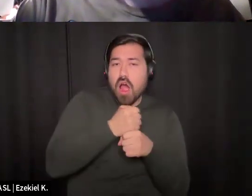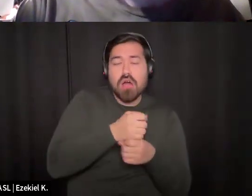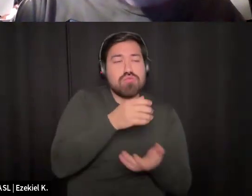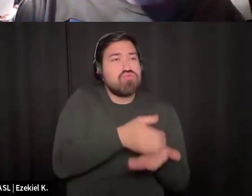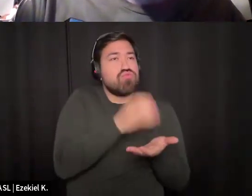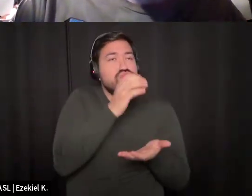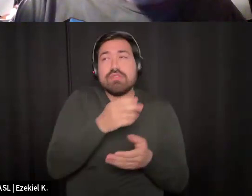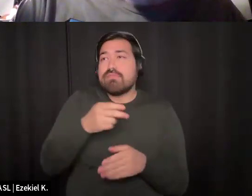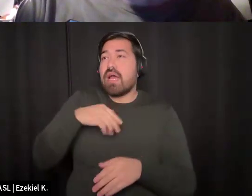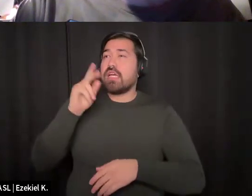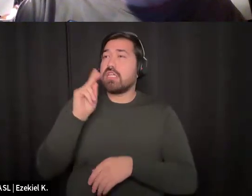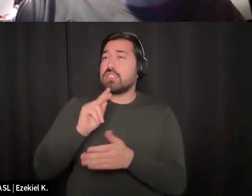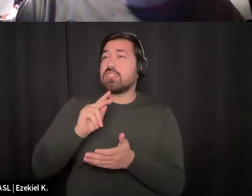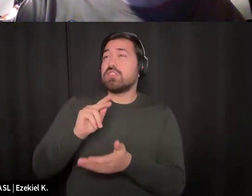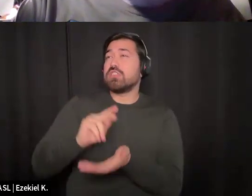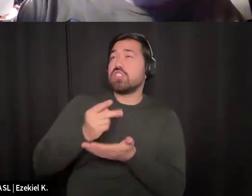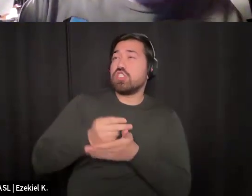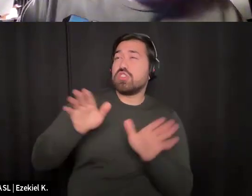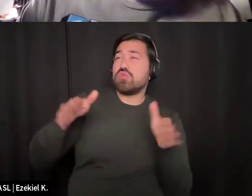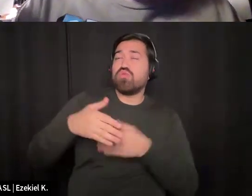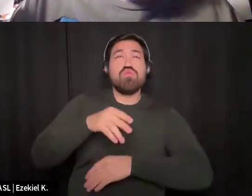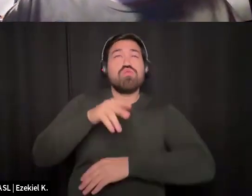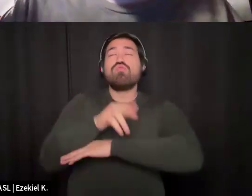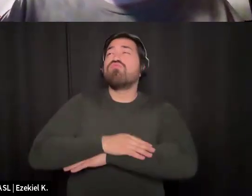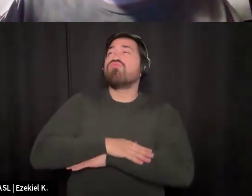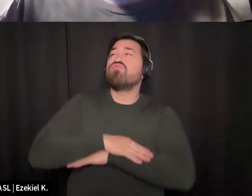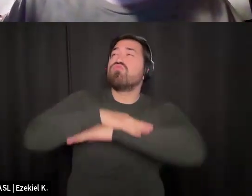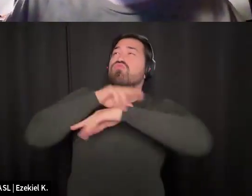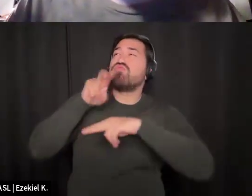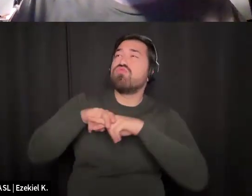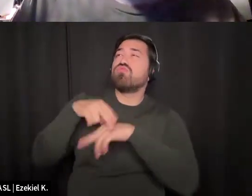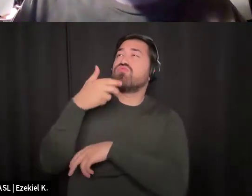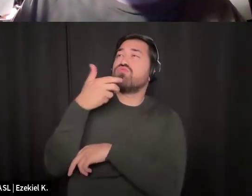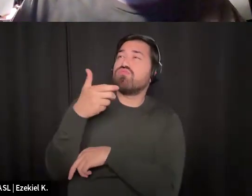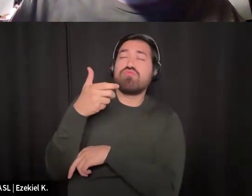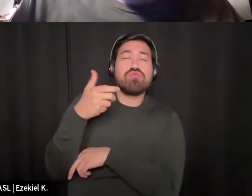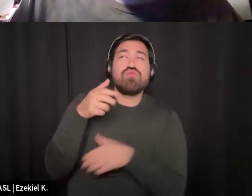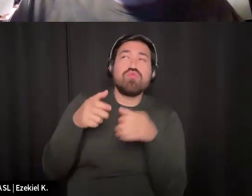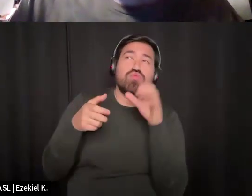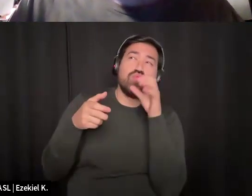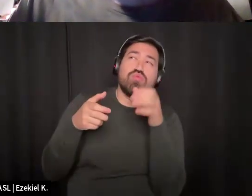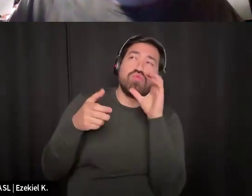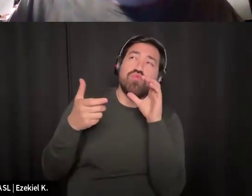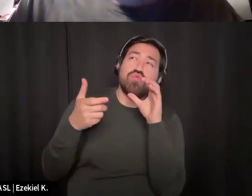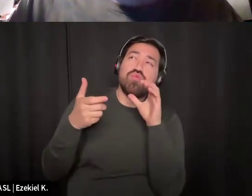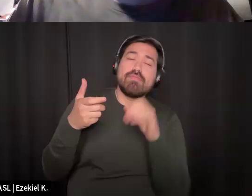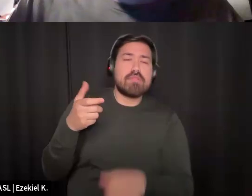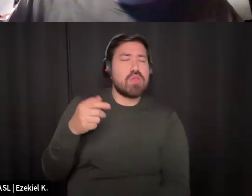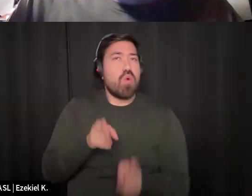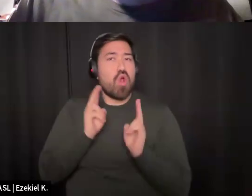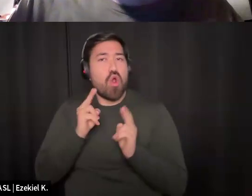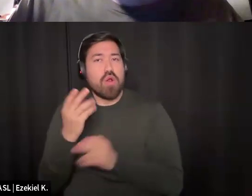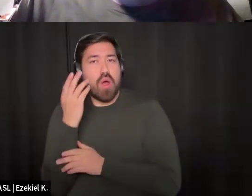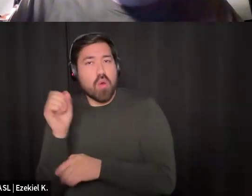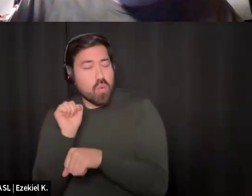my kitchen table and look out at the birds. Um, and just watch them while I drink my coffee. I don't immediately rush to work.